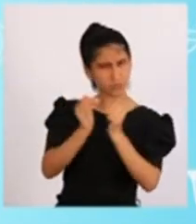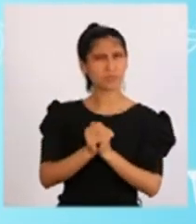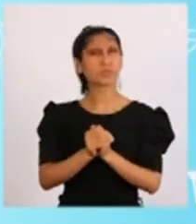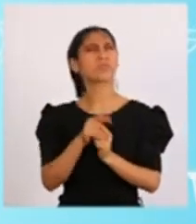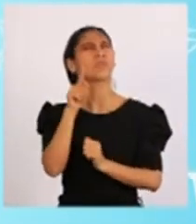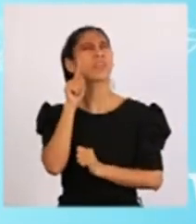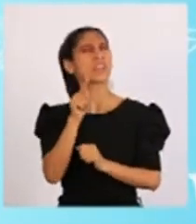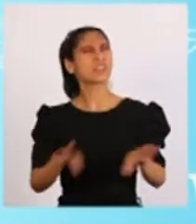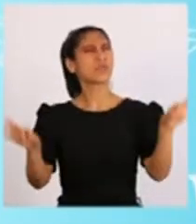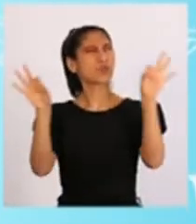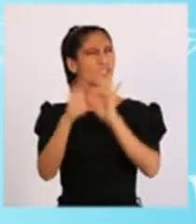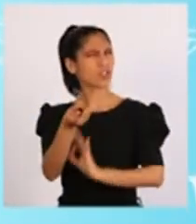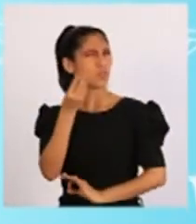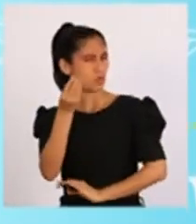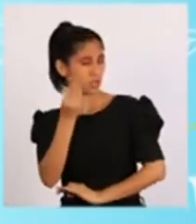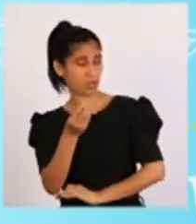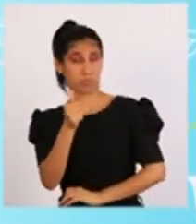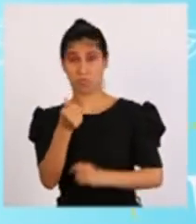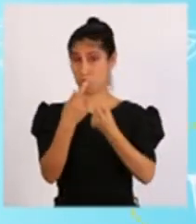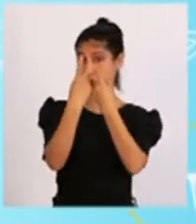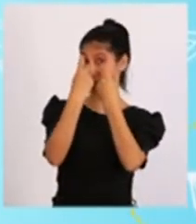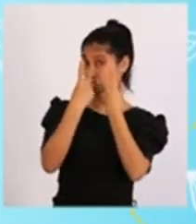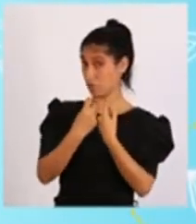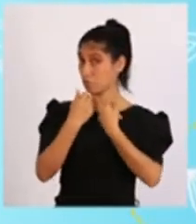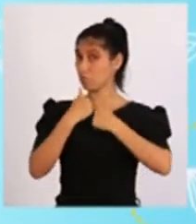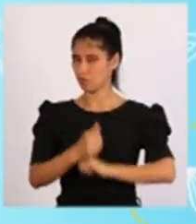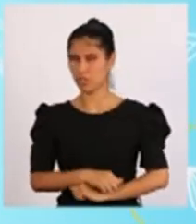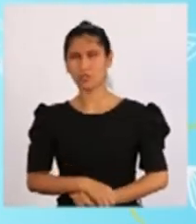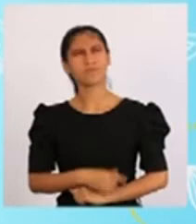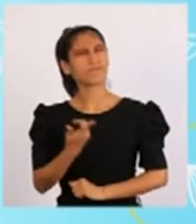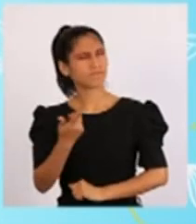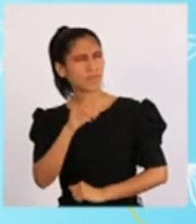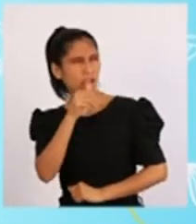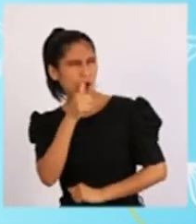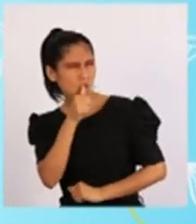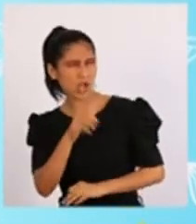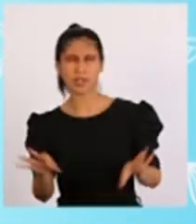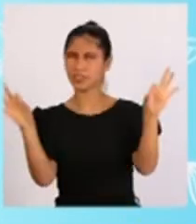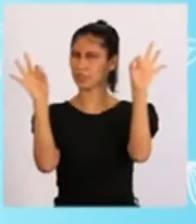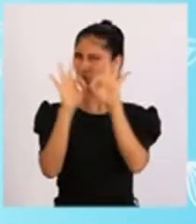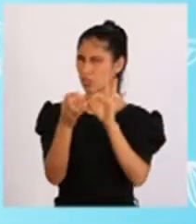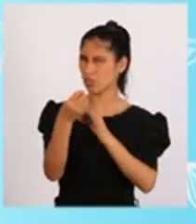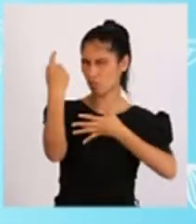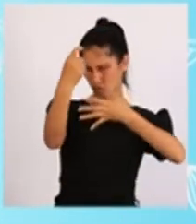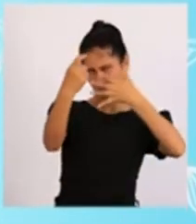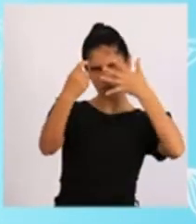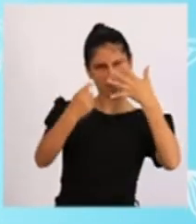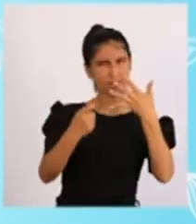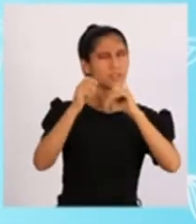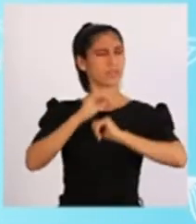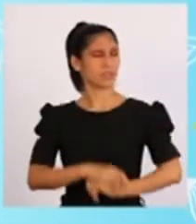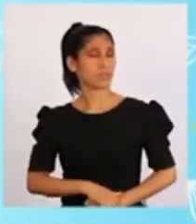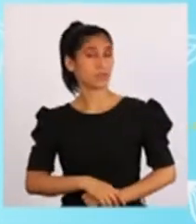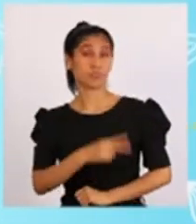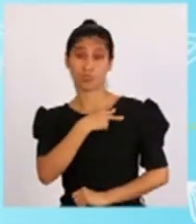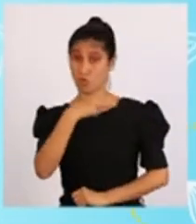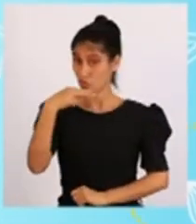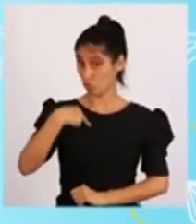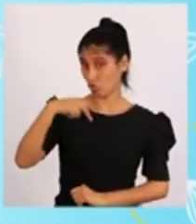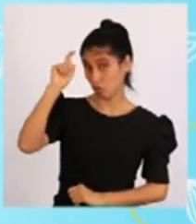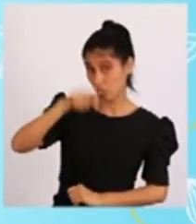important? Wow, that's a good question. Water is important for many things. We need it to